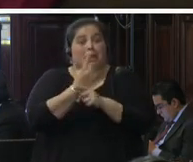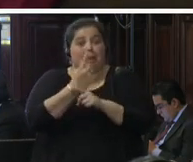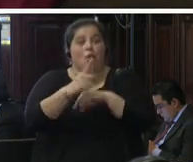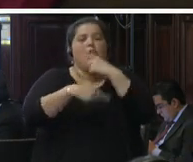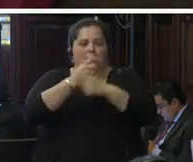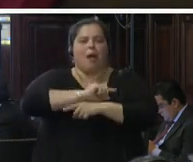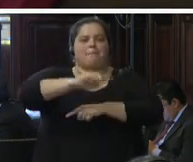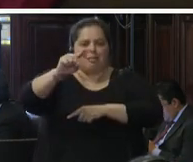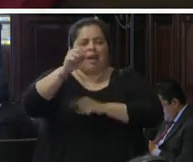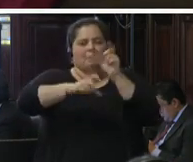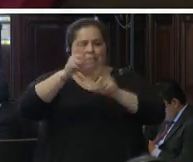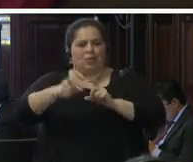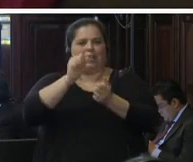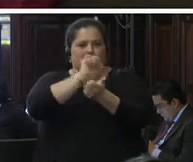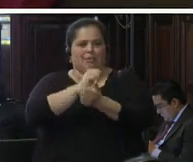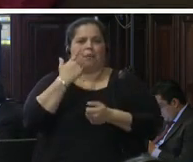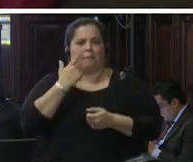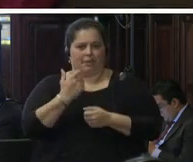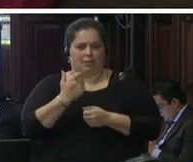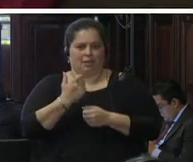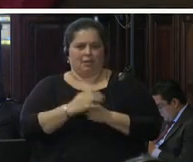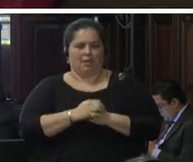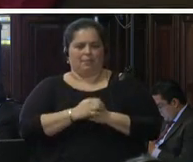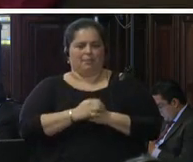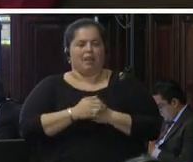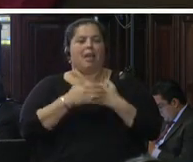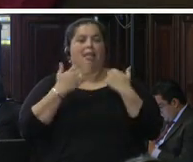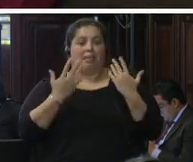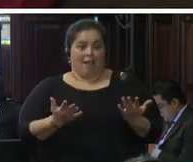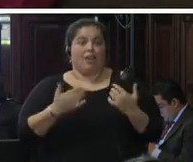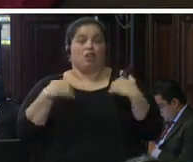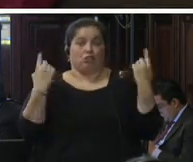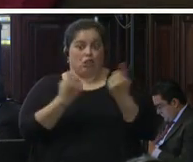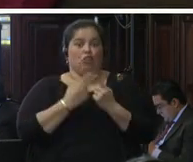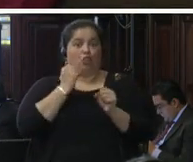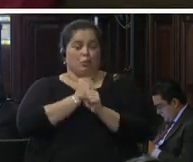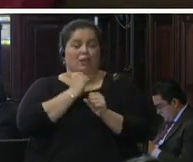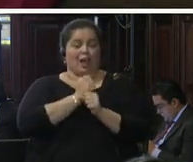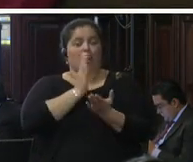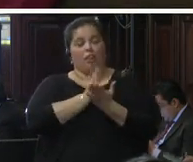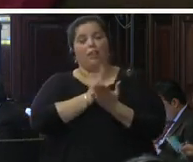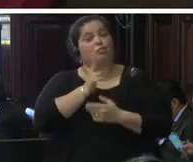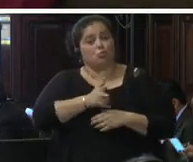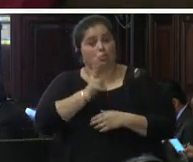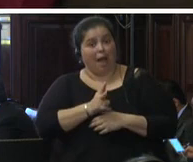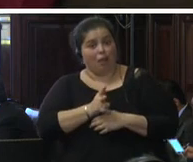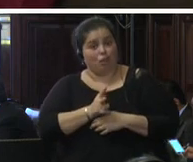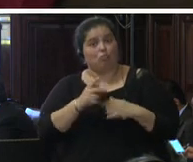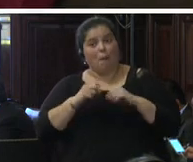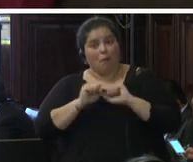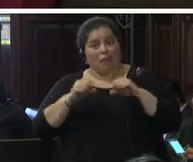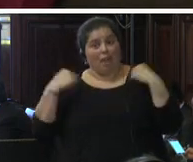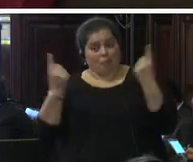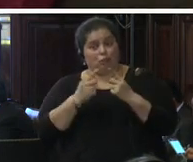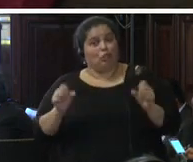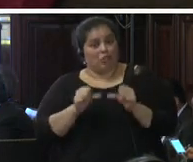we might as human rights workers end in there but I the system I